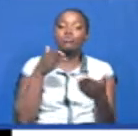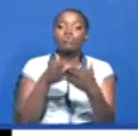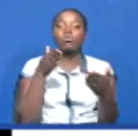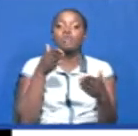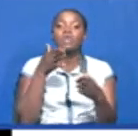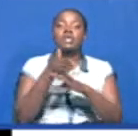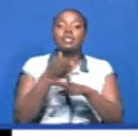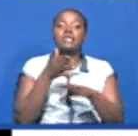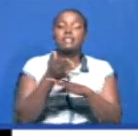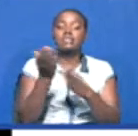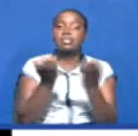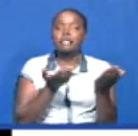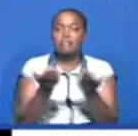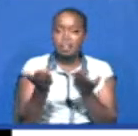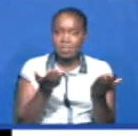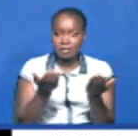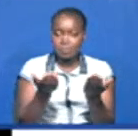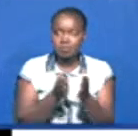trade.